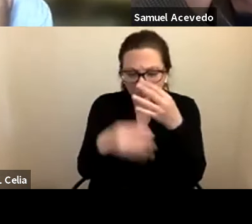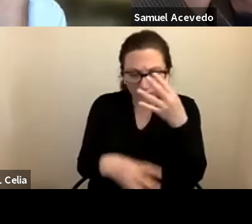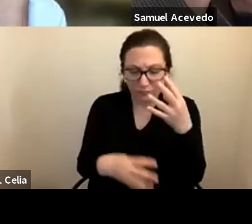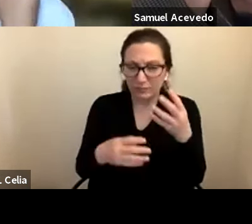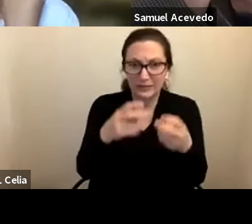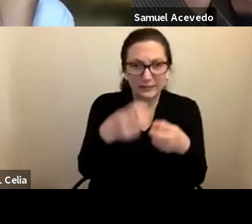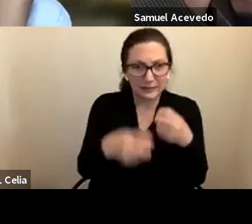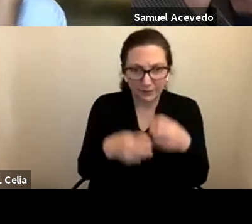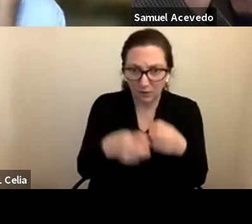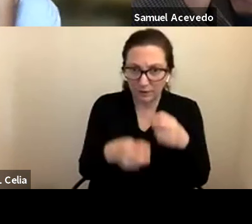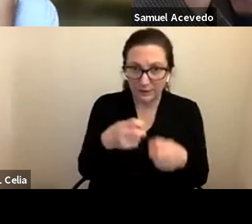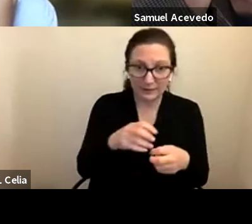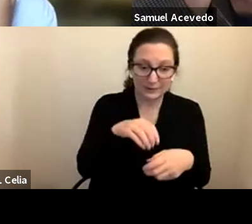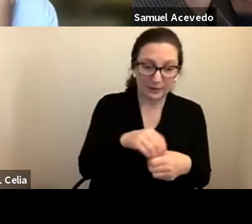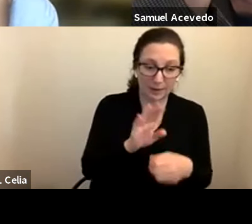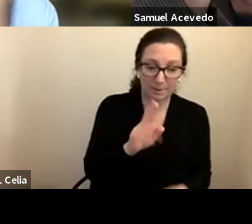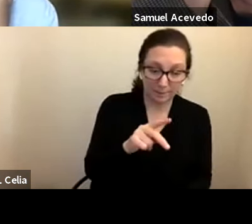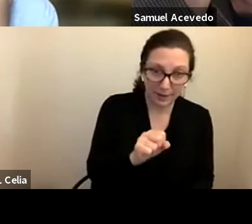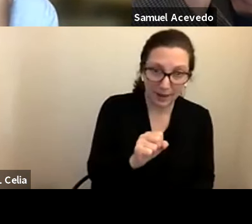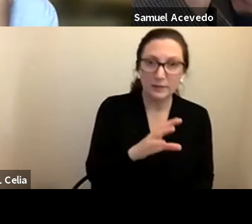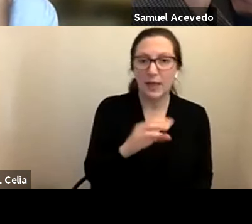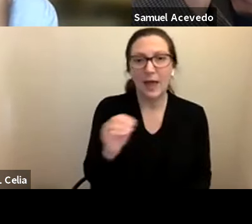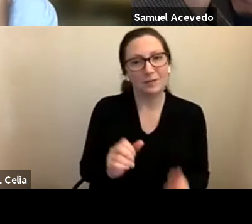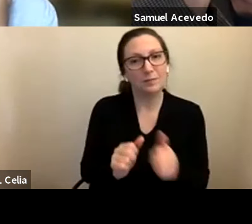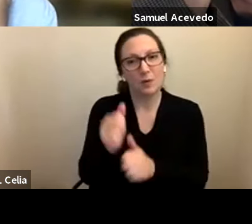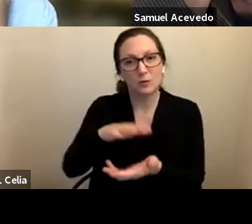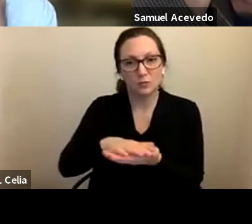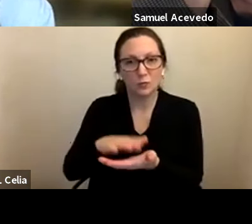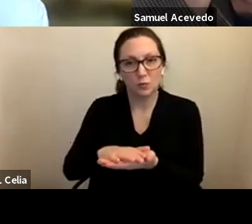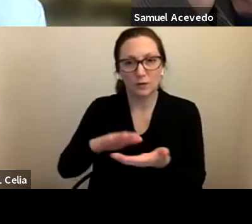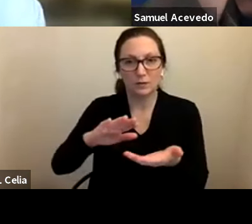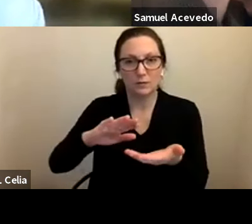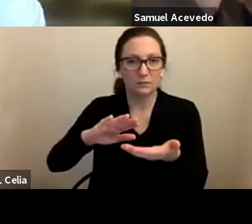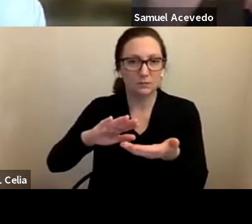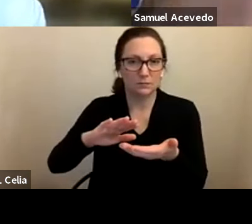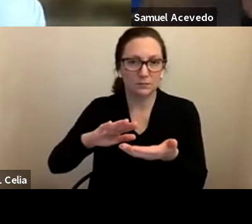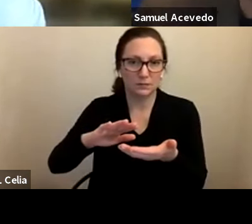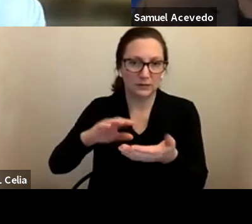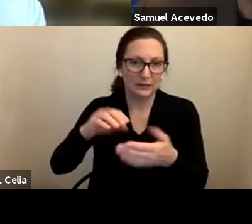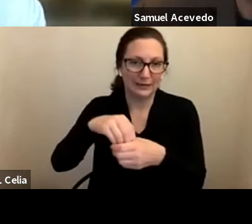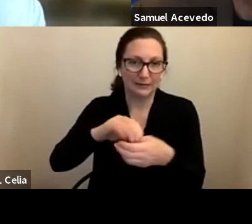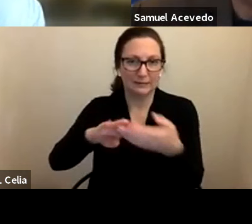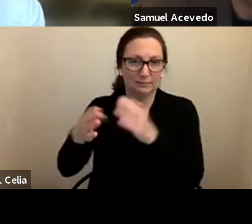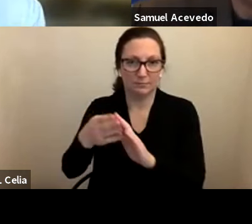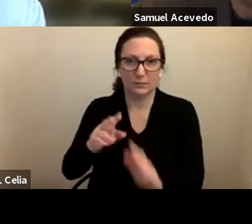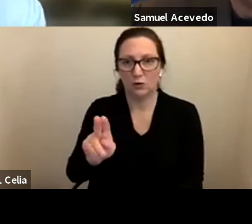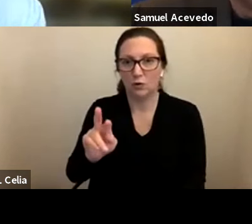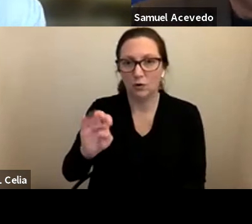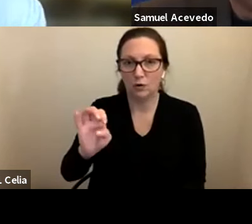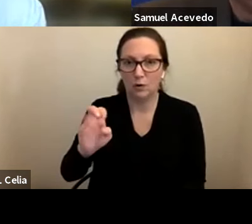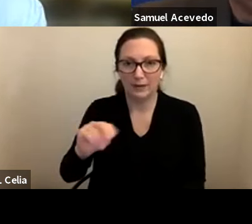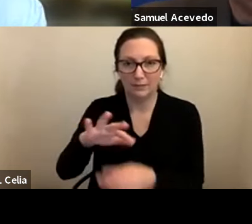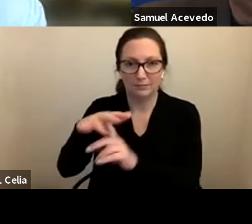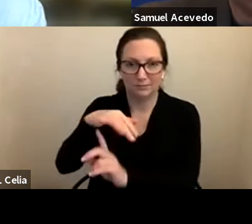in our district, but in most urban districts. So there's a question in there